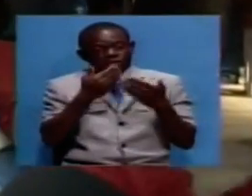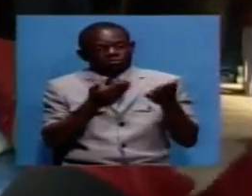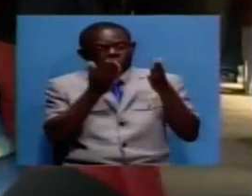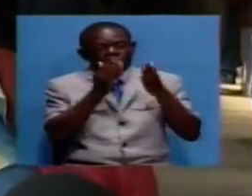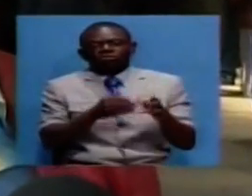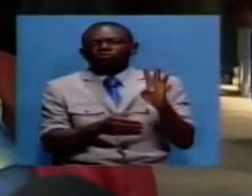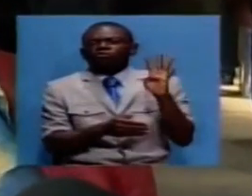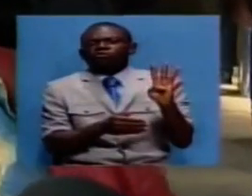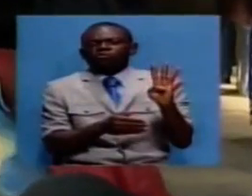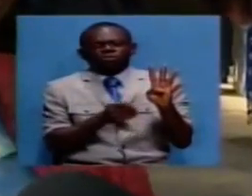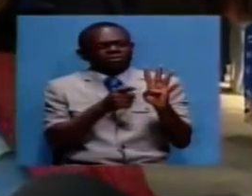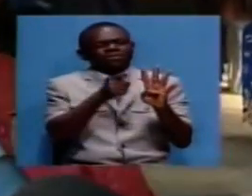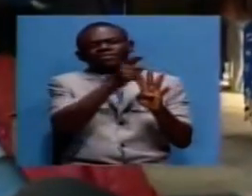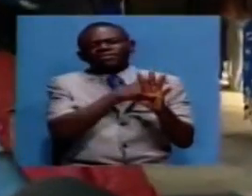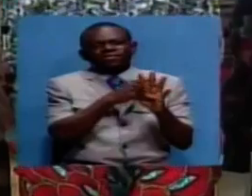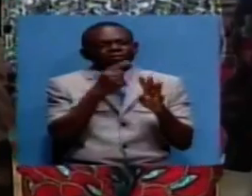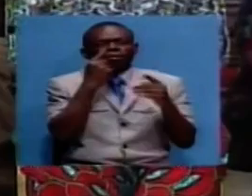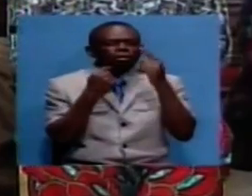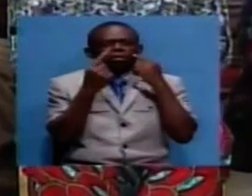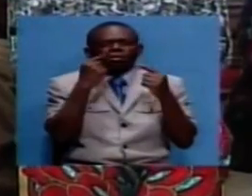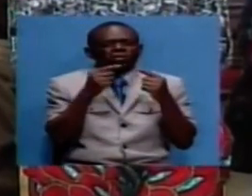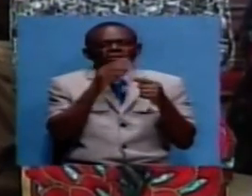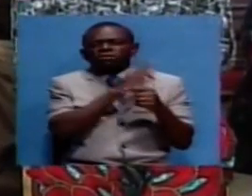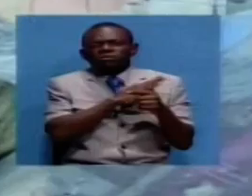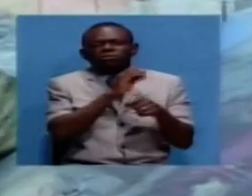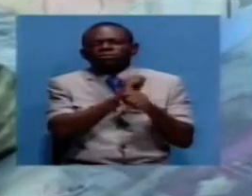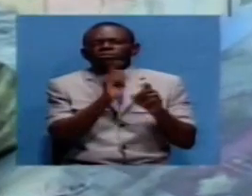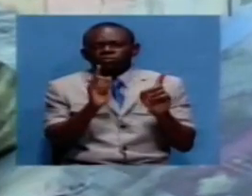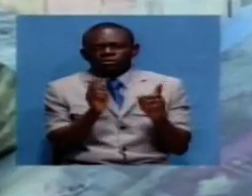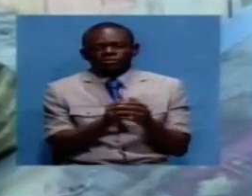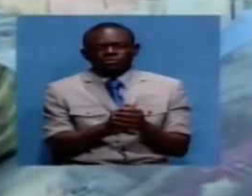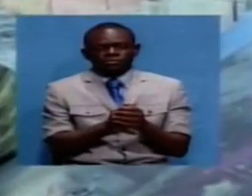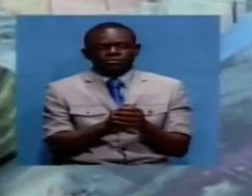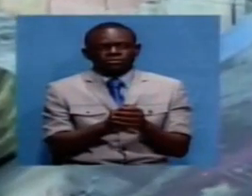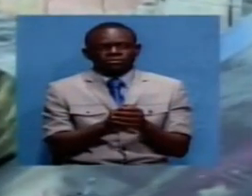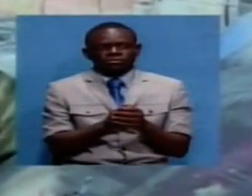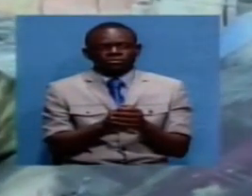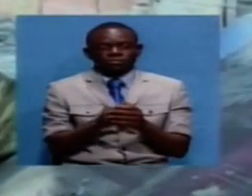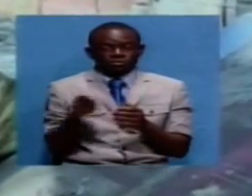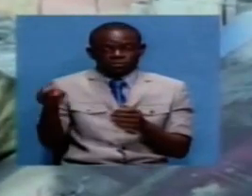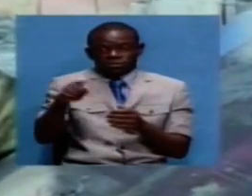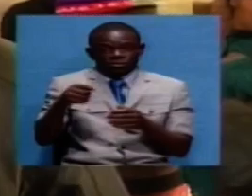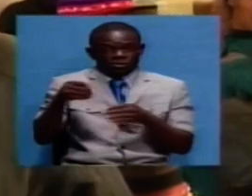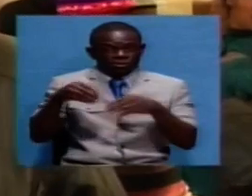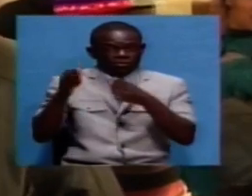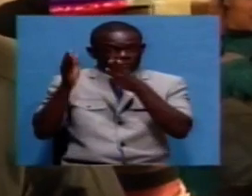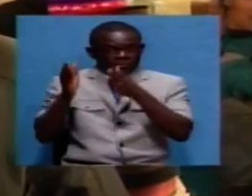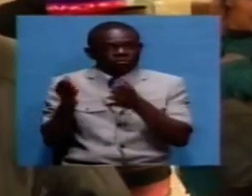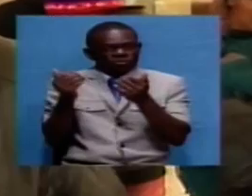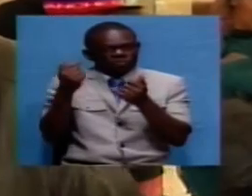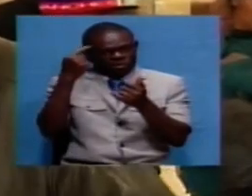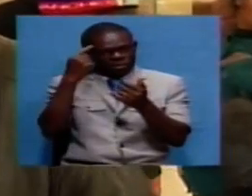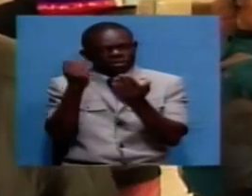now they are crying. The affected traders can't get over the loss suffered and want help from the government and